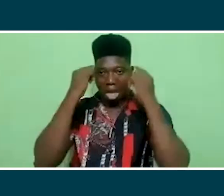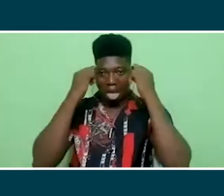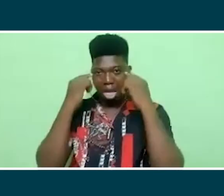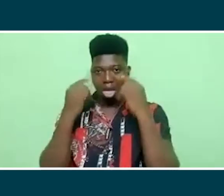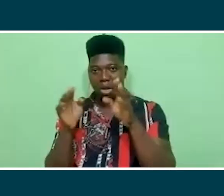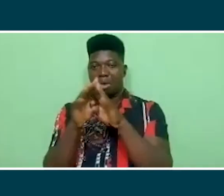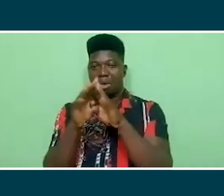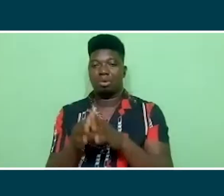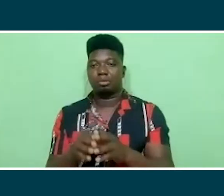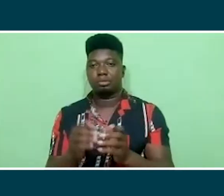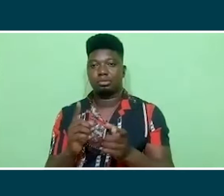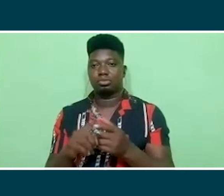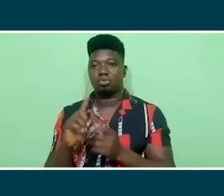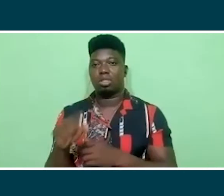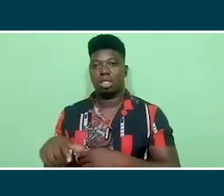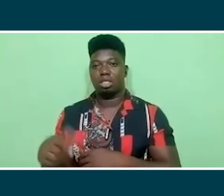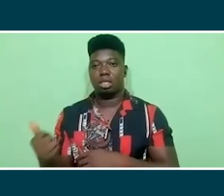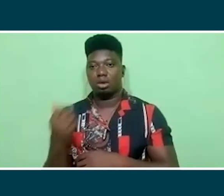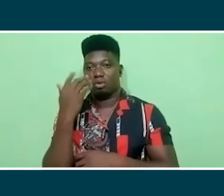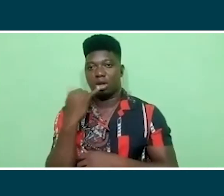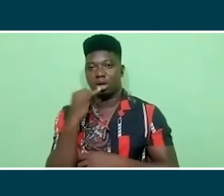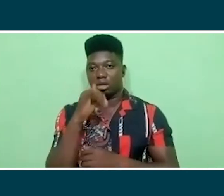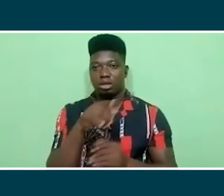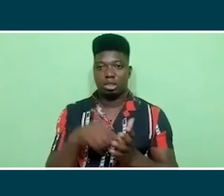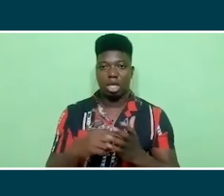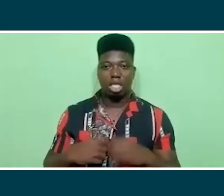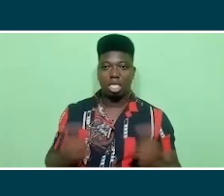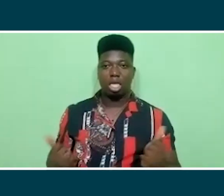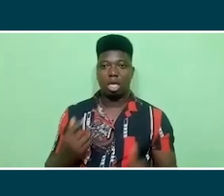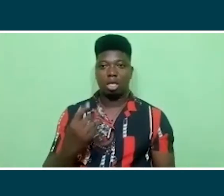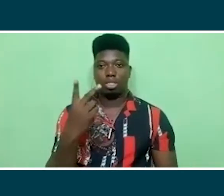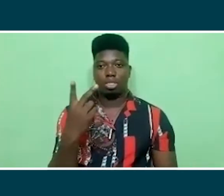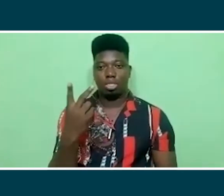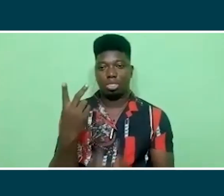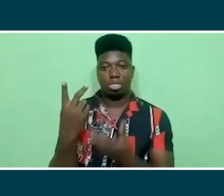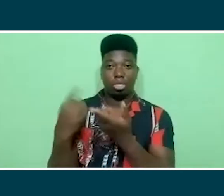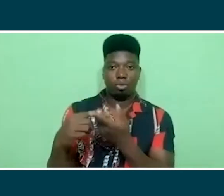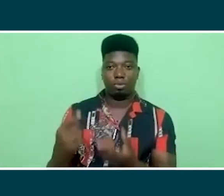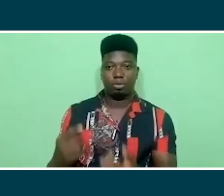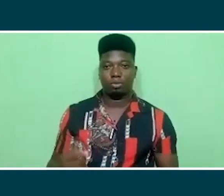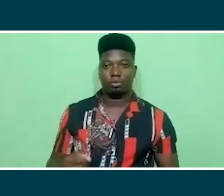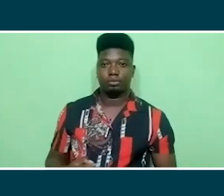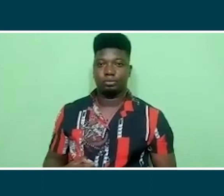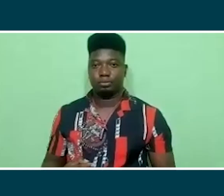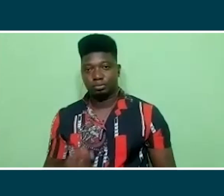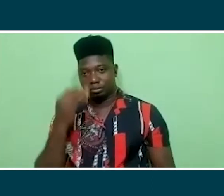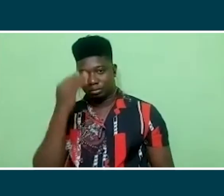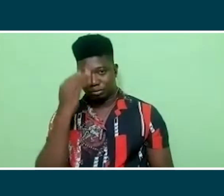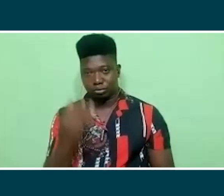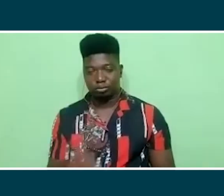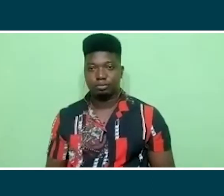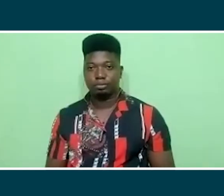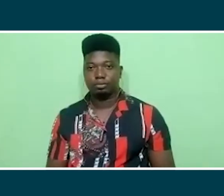another. Why is this denied to you when we know that it is a basic human need? Why